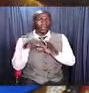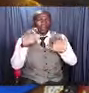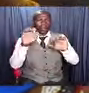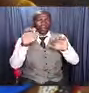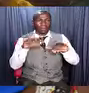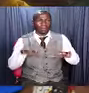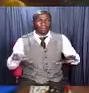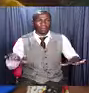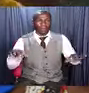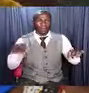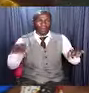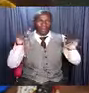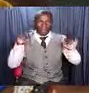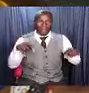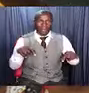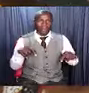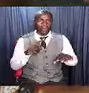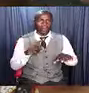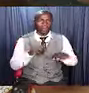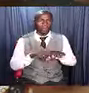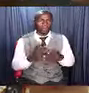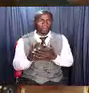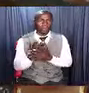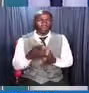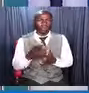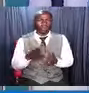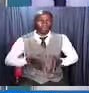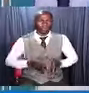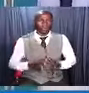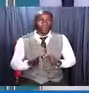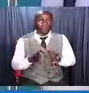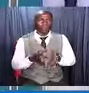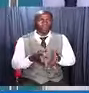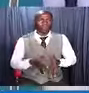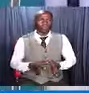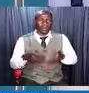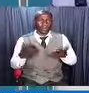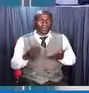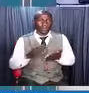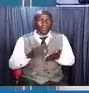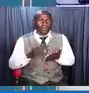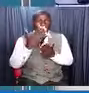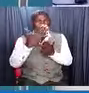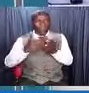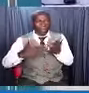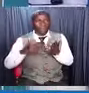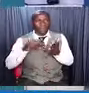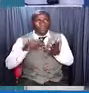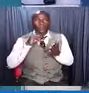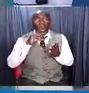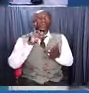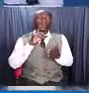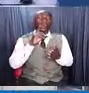the farm. Ambao leo ni muhula wa kuzaa umezaa upande mmoja. That it is a time for it to give some things. Kesho, it doesn't